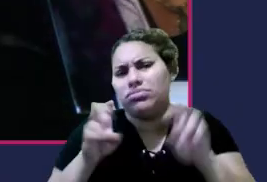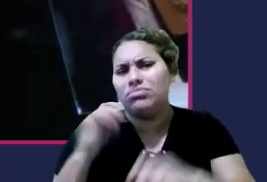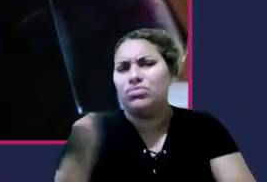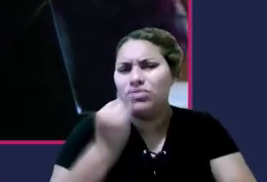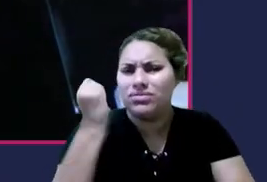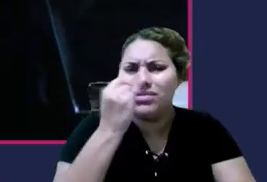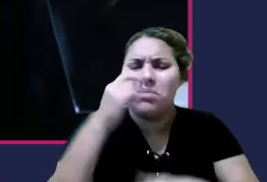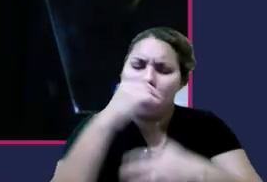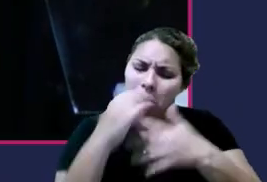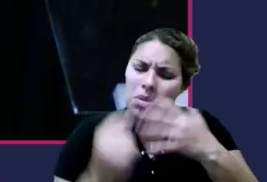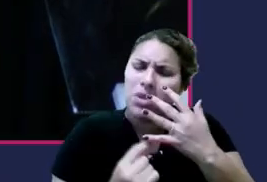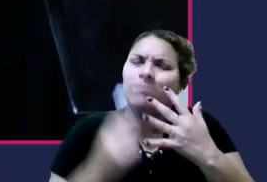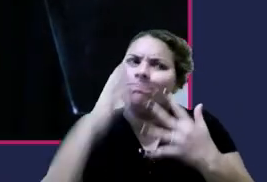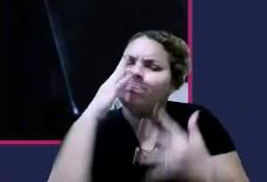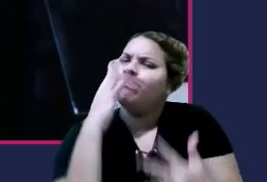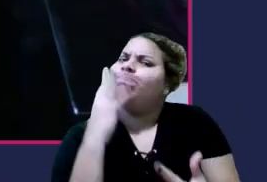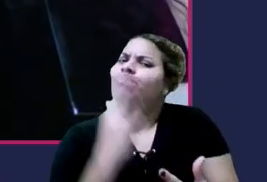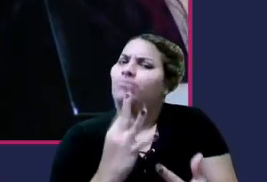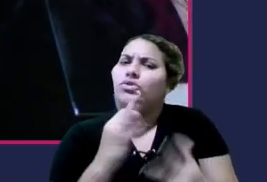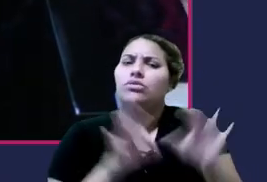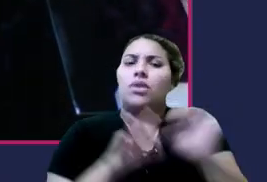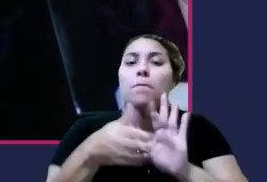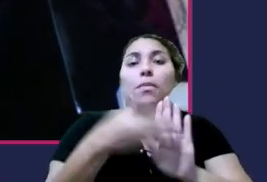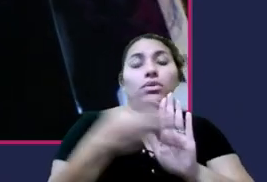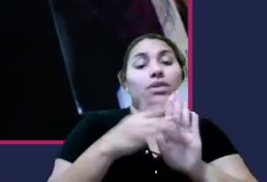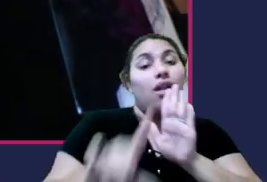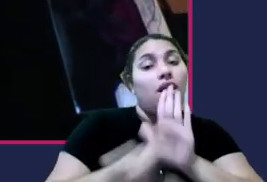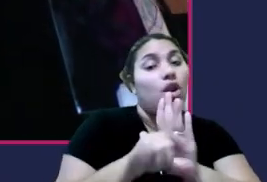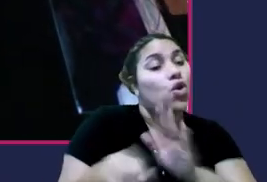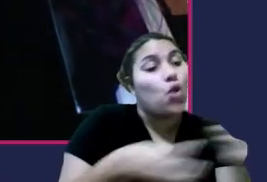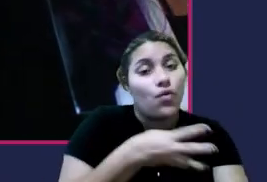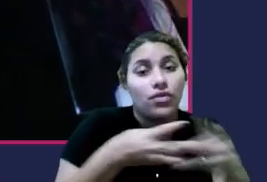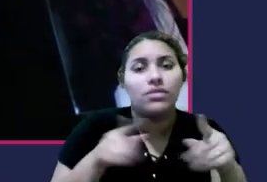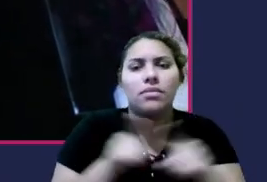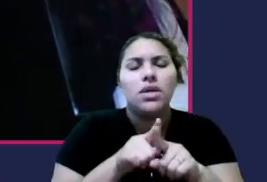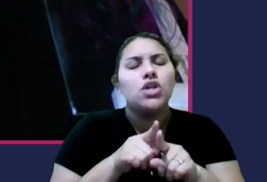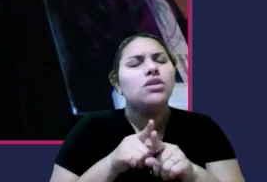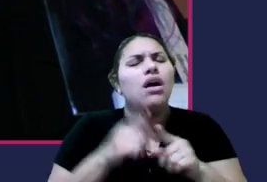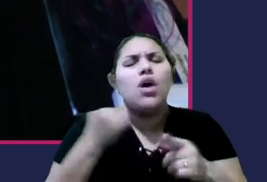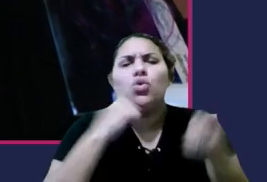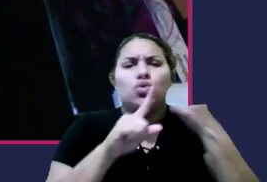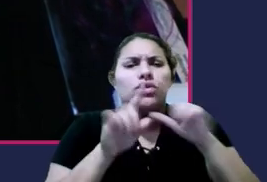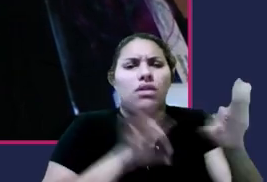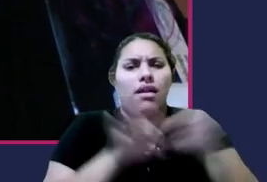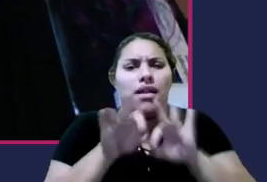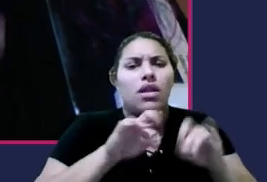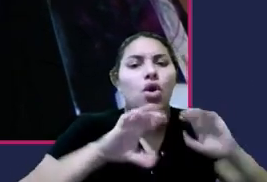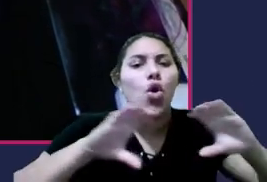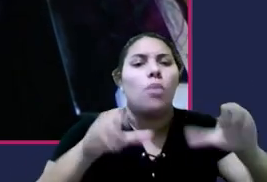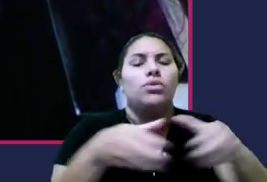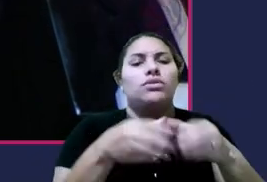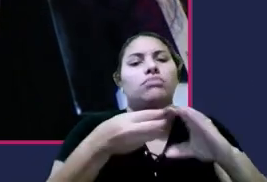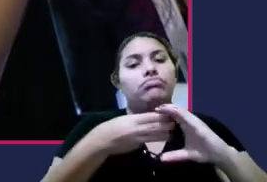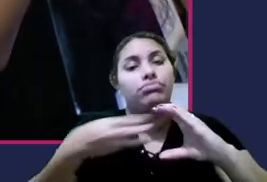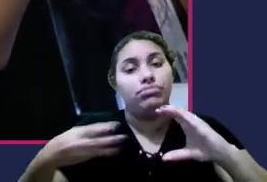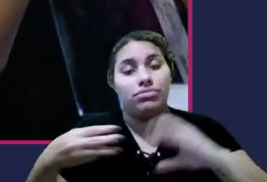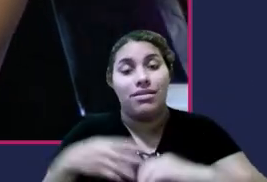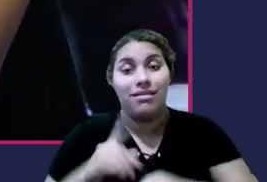very important points to be taken into account in proposing new laws and leading